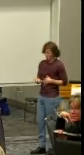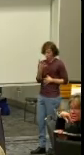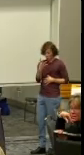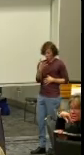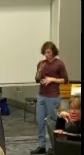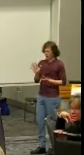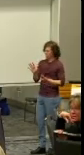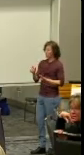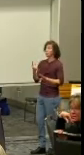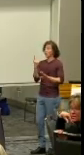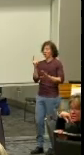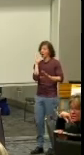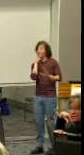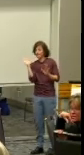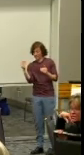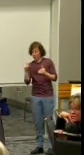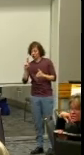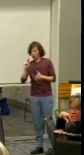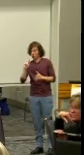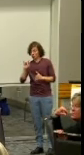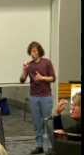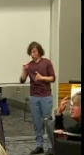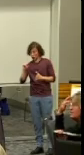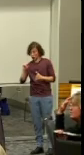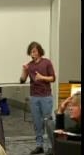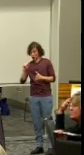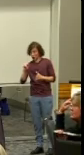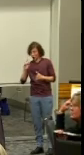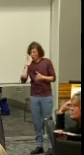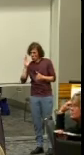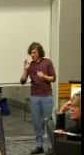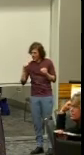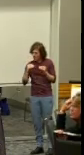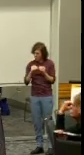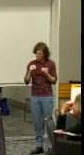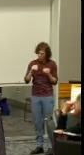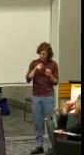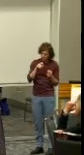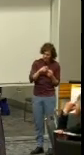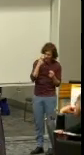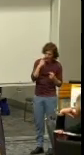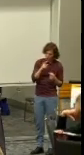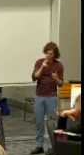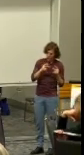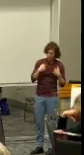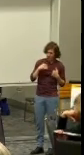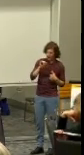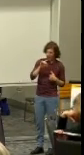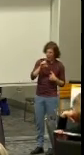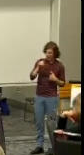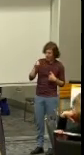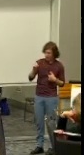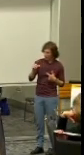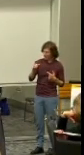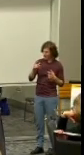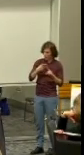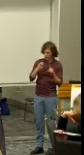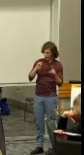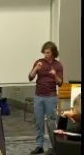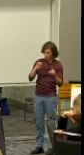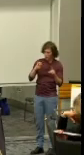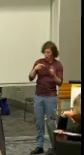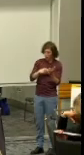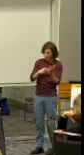the 1-bedroom units would be more specifically for IDD based on affordability or based on ability?